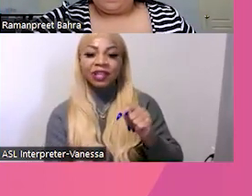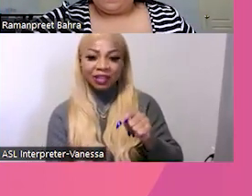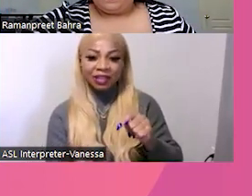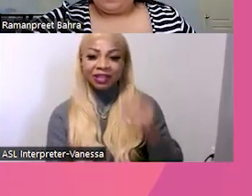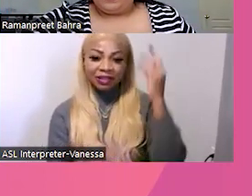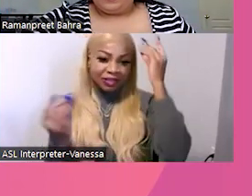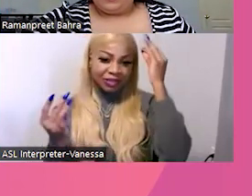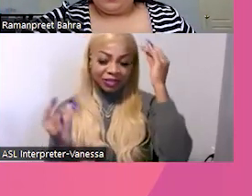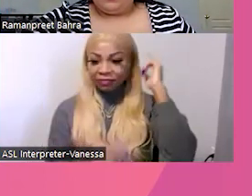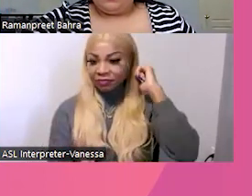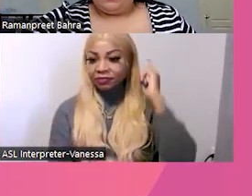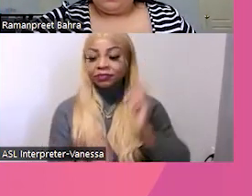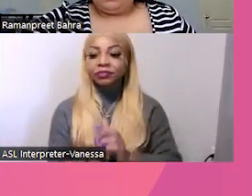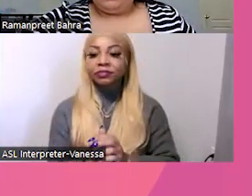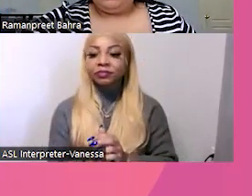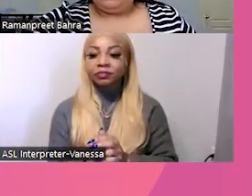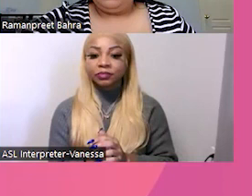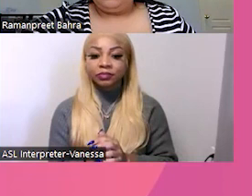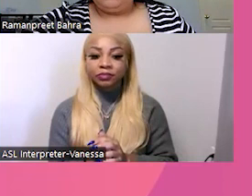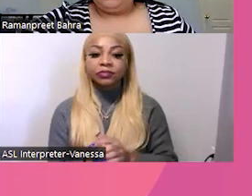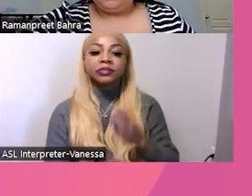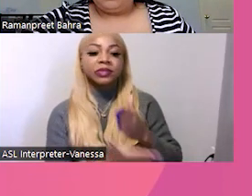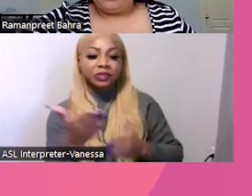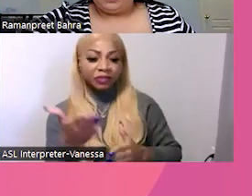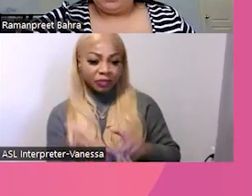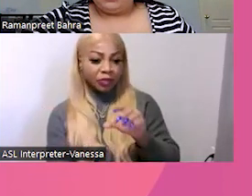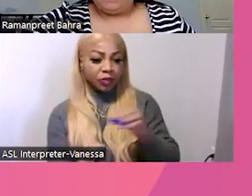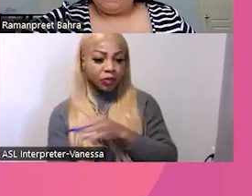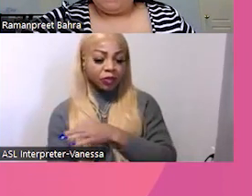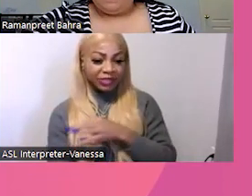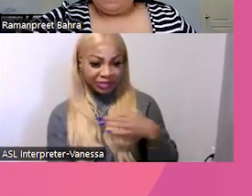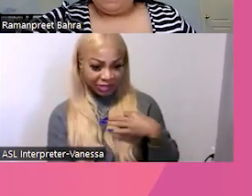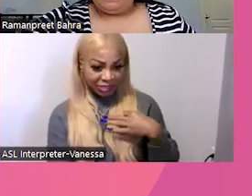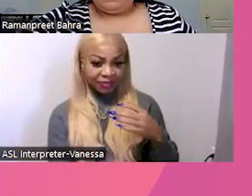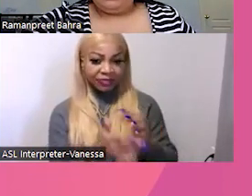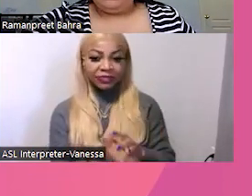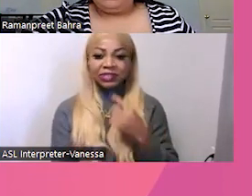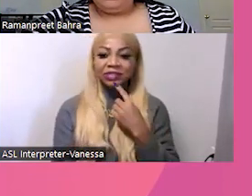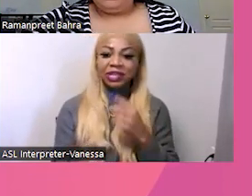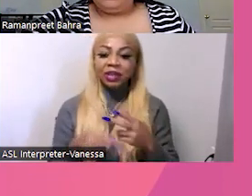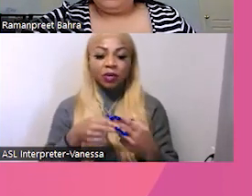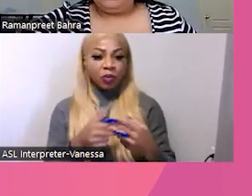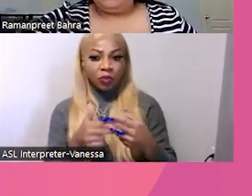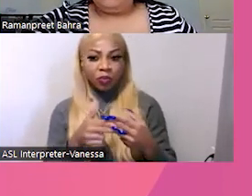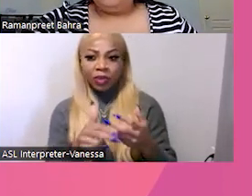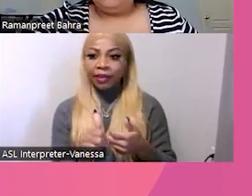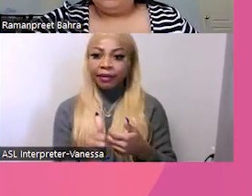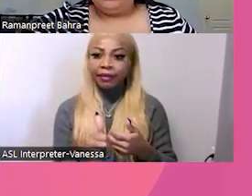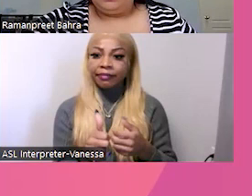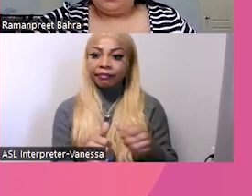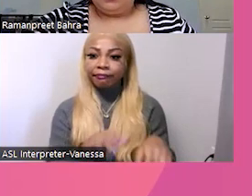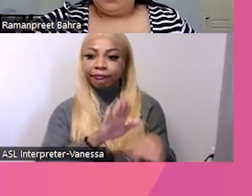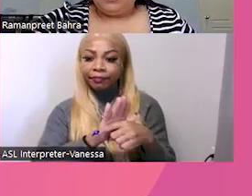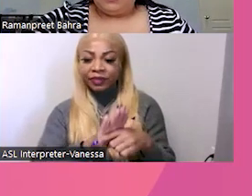slides. As Tomiyama and colleagues tell us, the terms weight stigma, weight bias, and anti-fat bias all